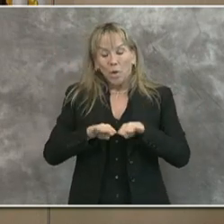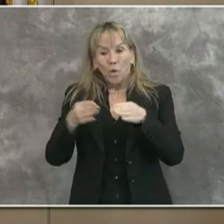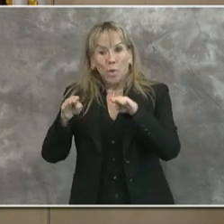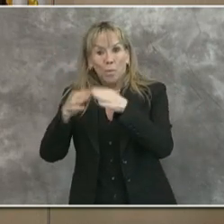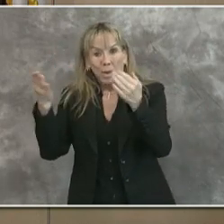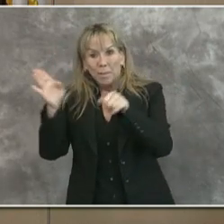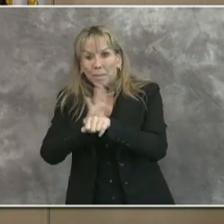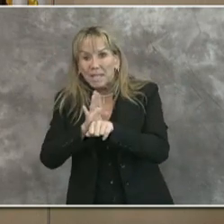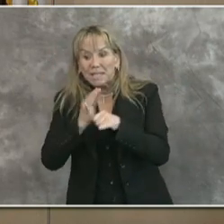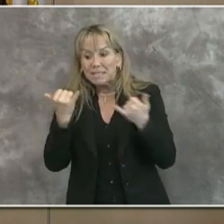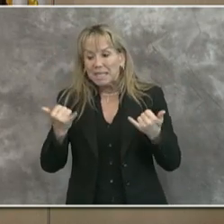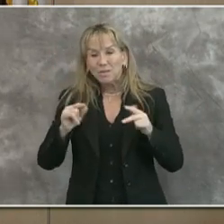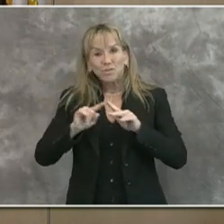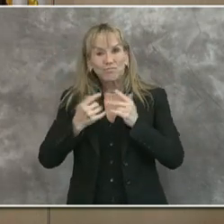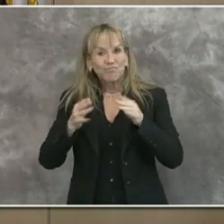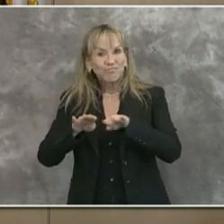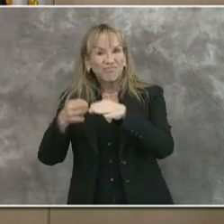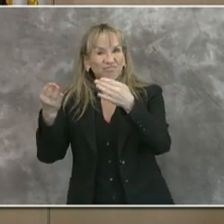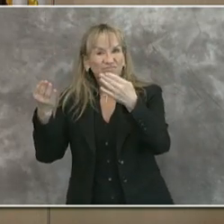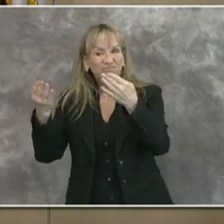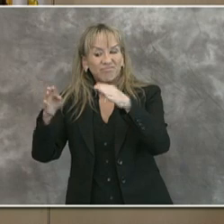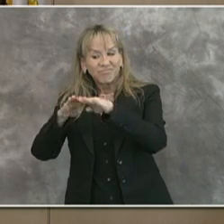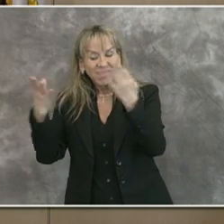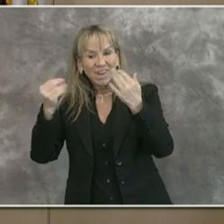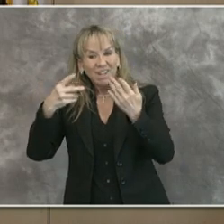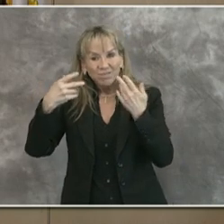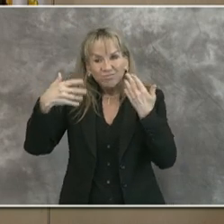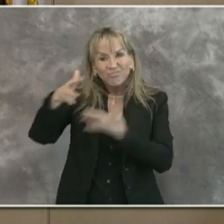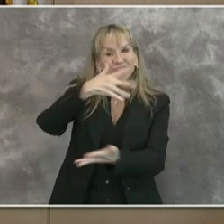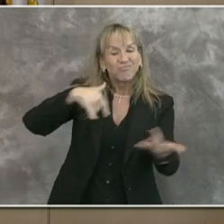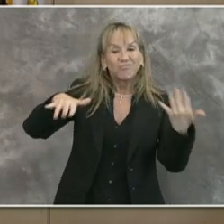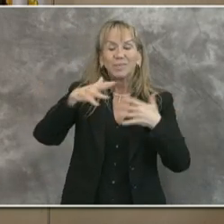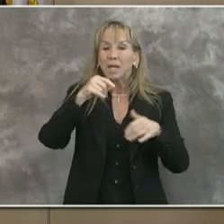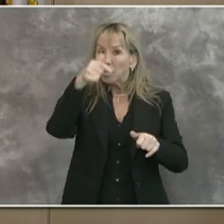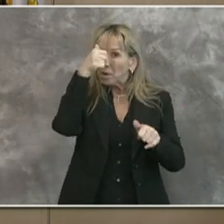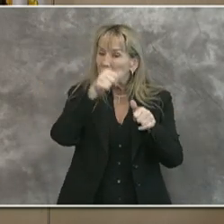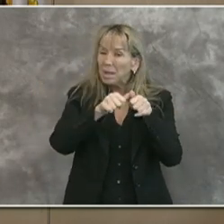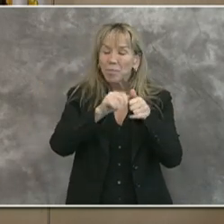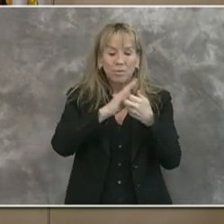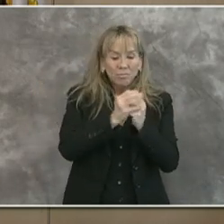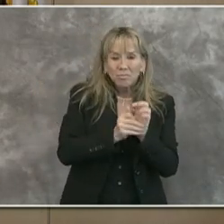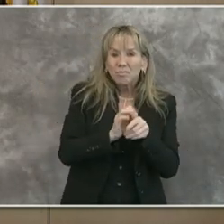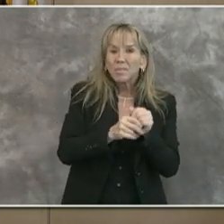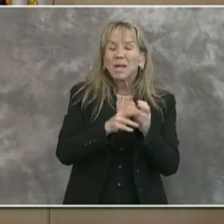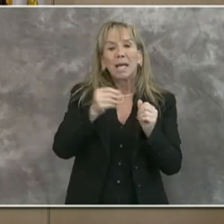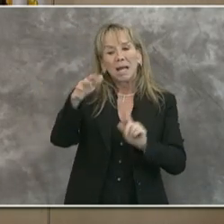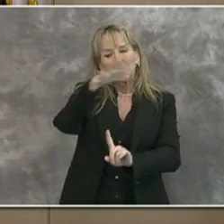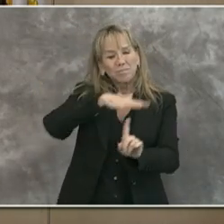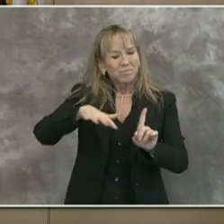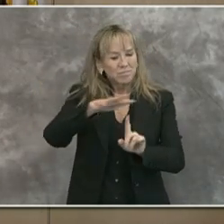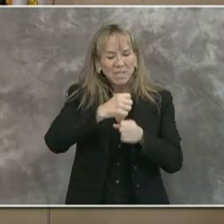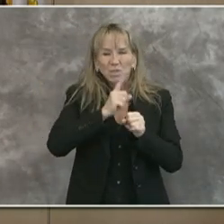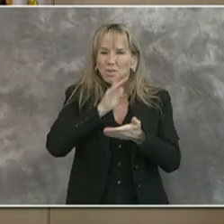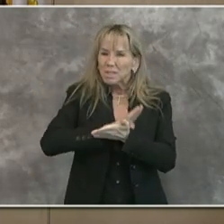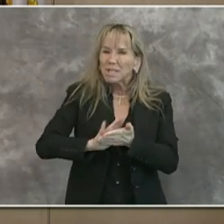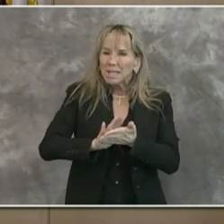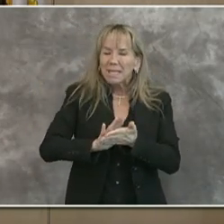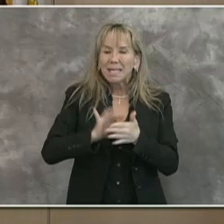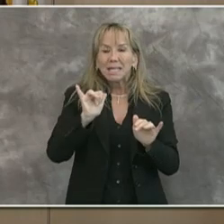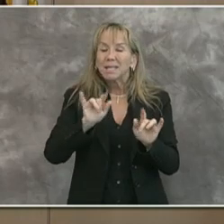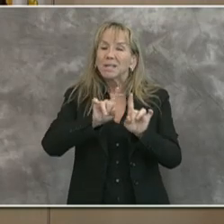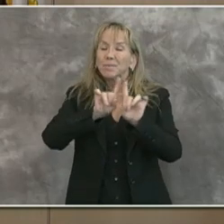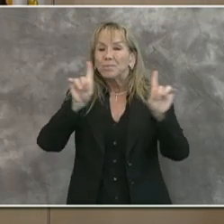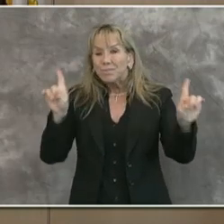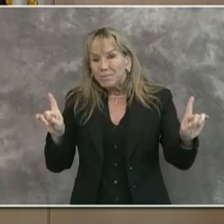and increase activities. Remember that practicing good hand hygiene and environmental sanitation, practicing